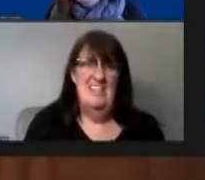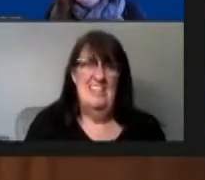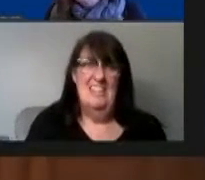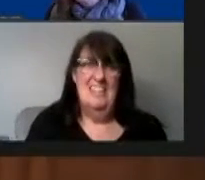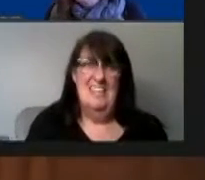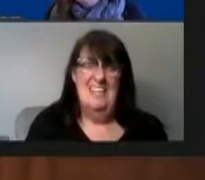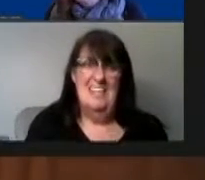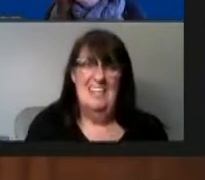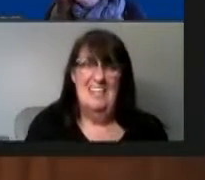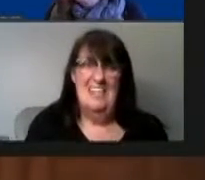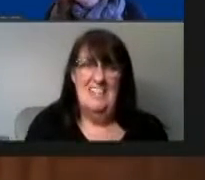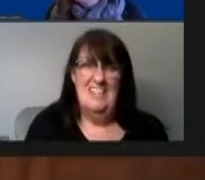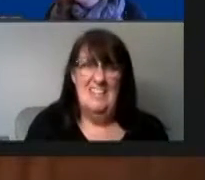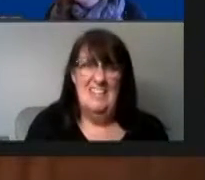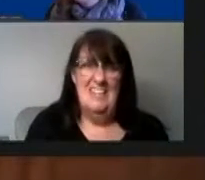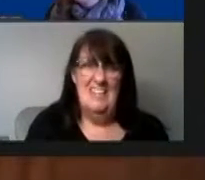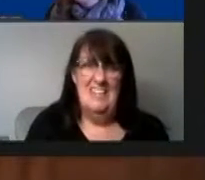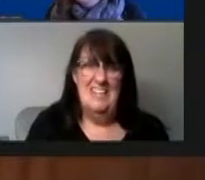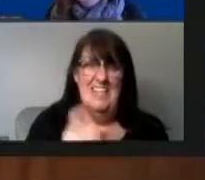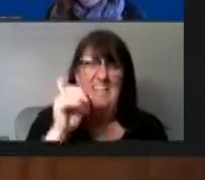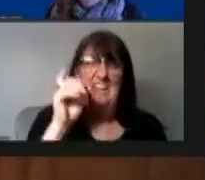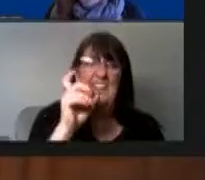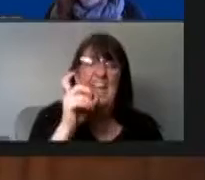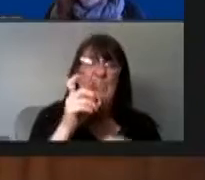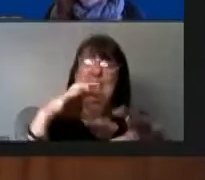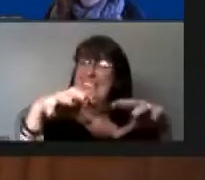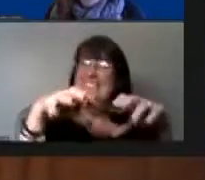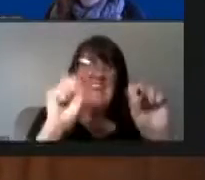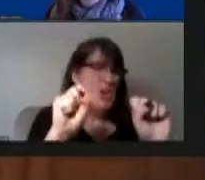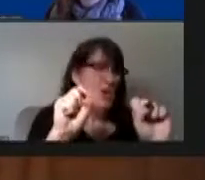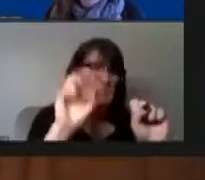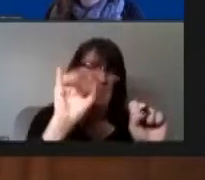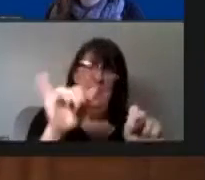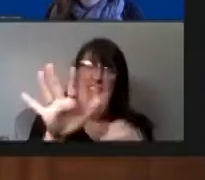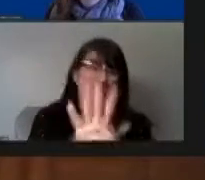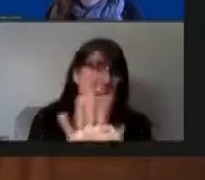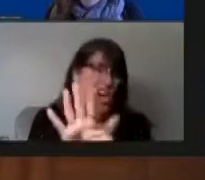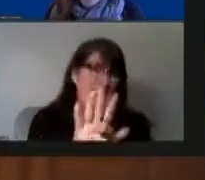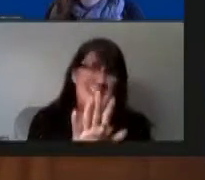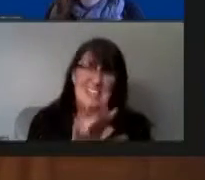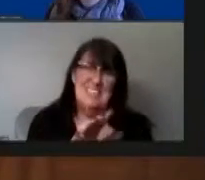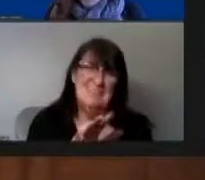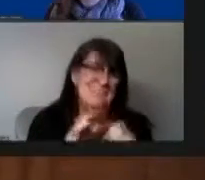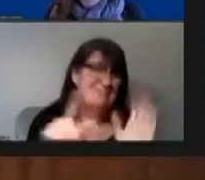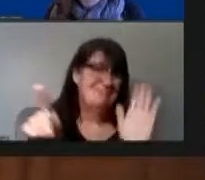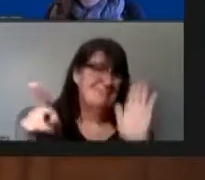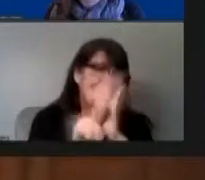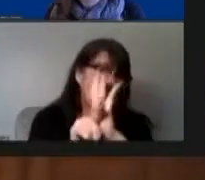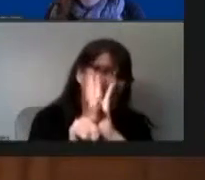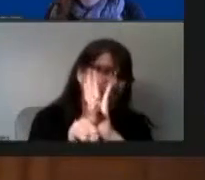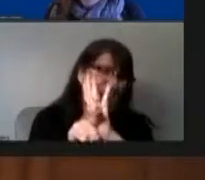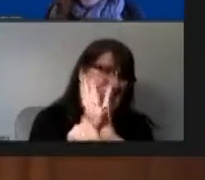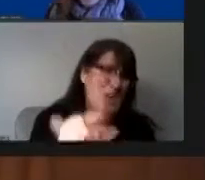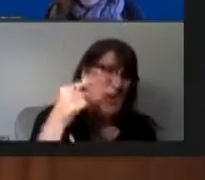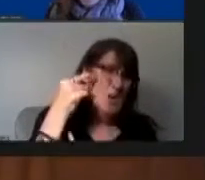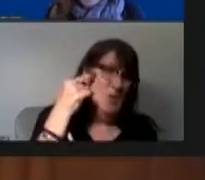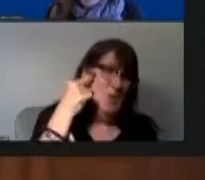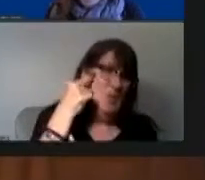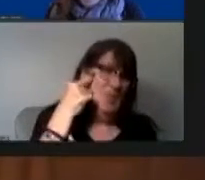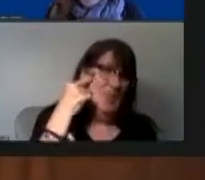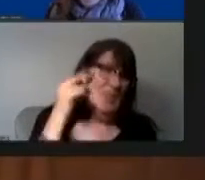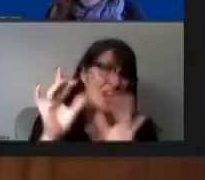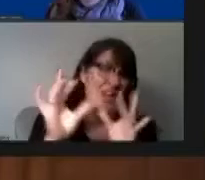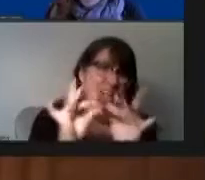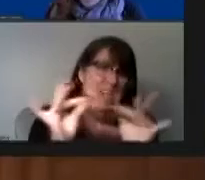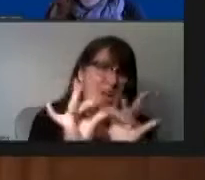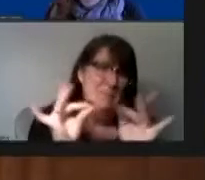the feel and the ambiance of the neighborhood. So we felt we had to comment. By no means are